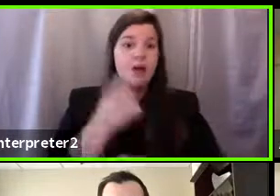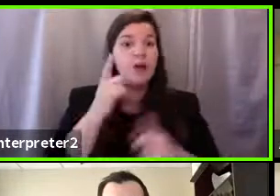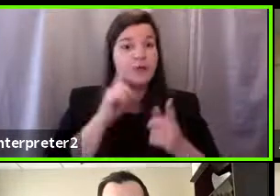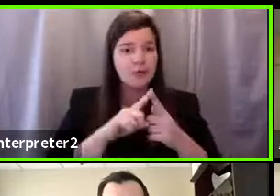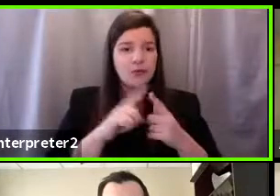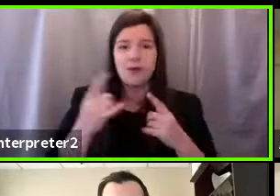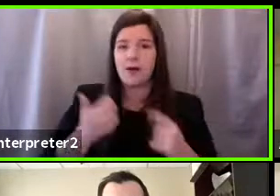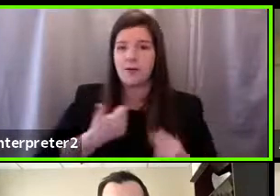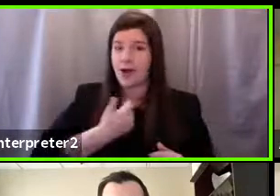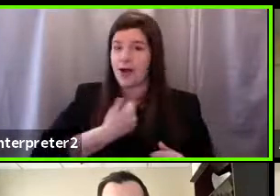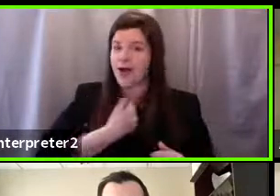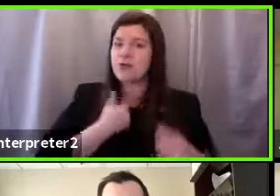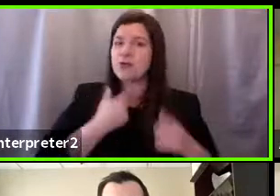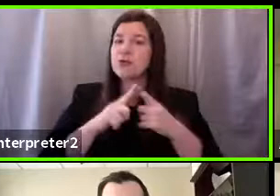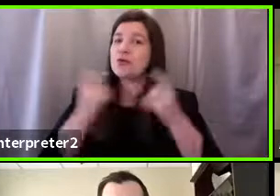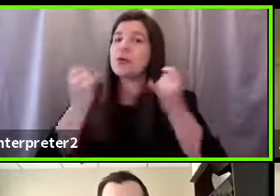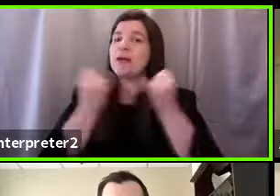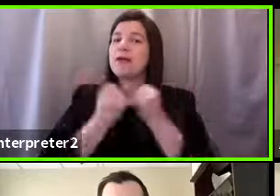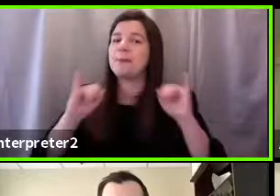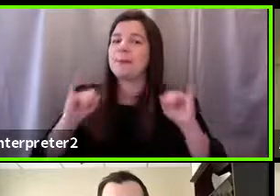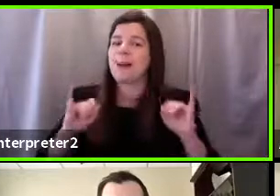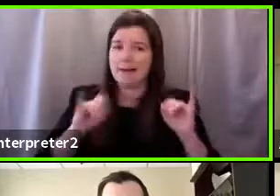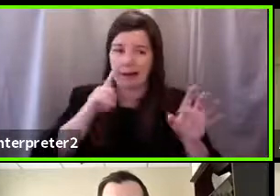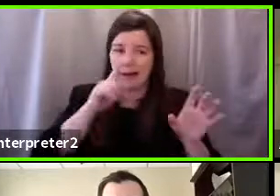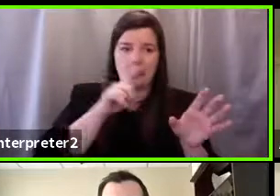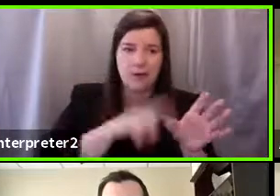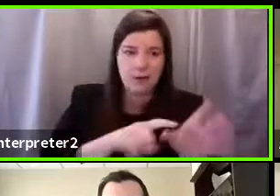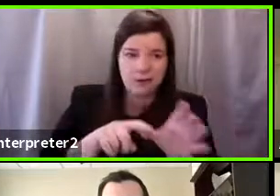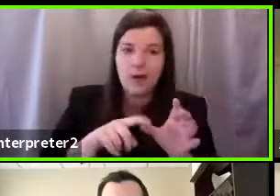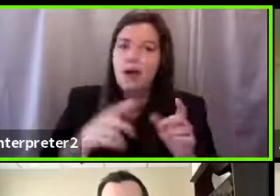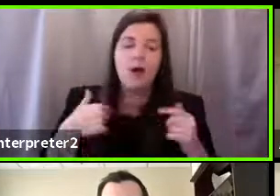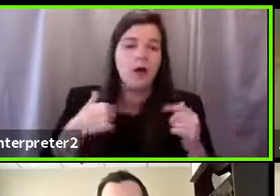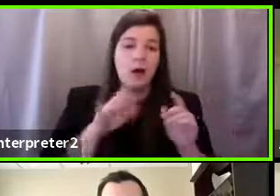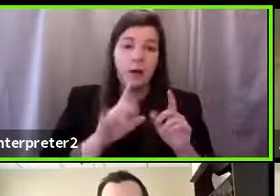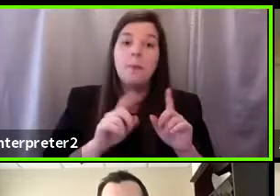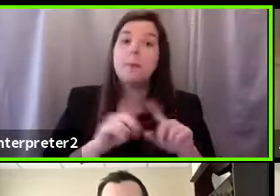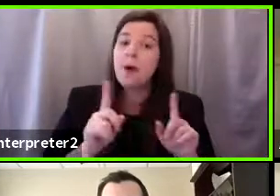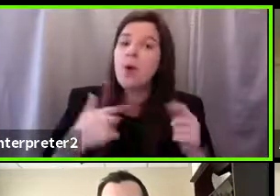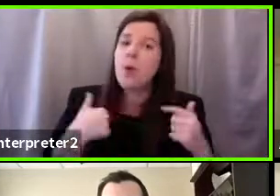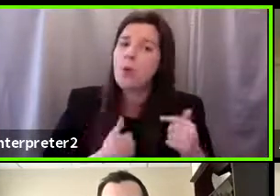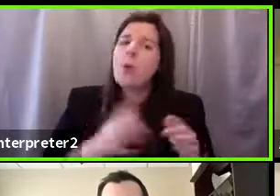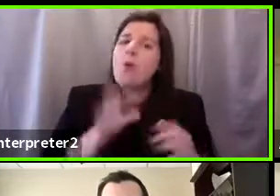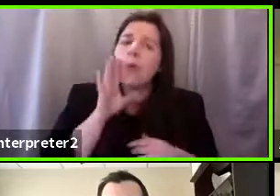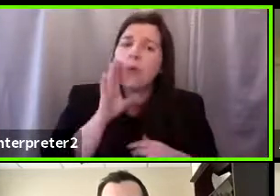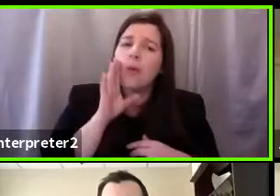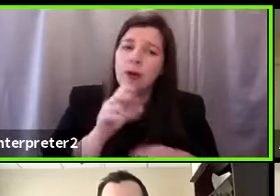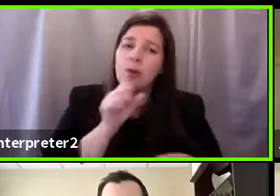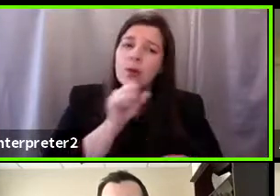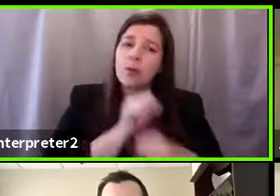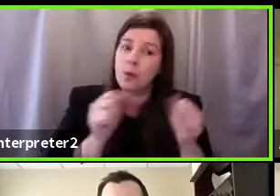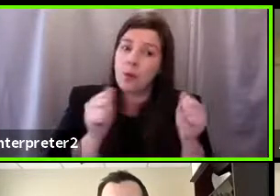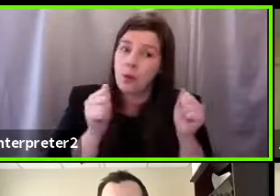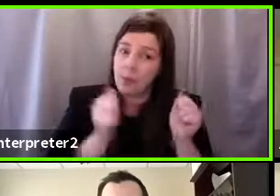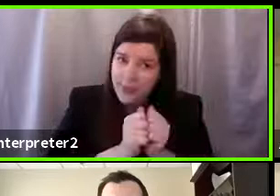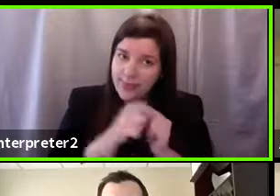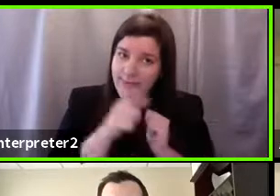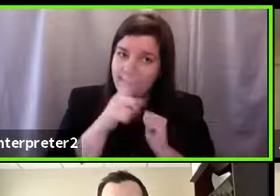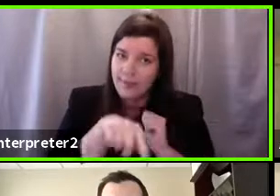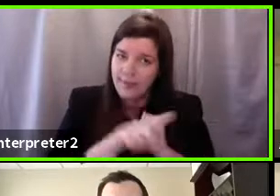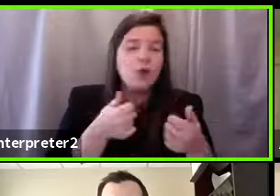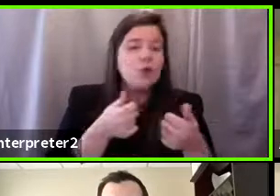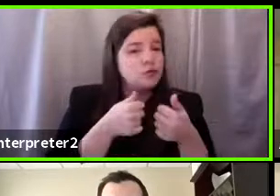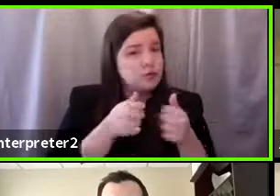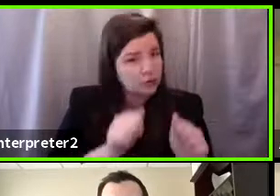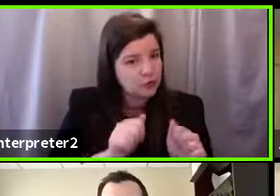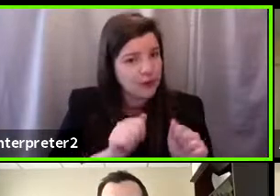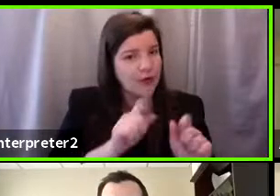independently and look at them. What we will do and have done is work with them to try and respond to